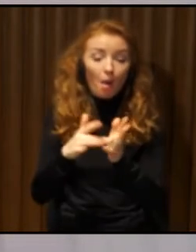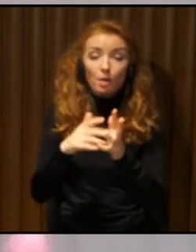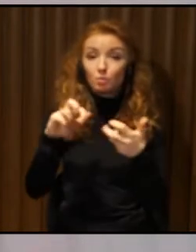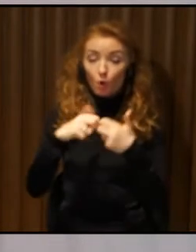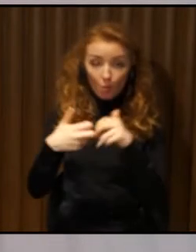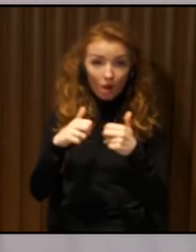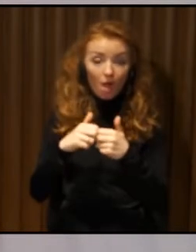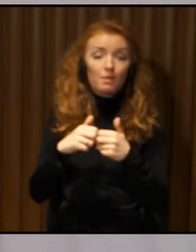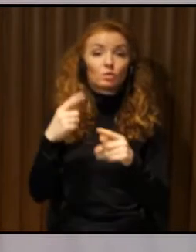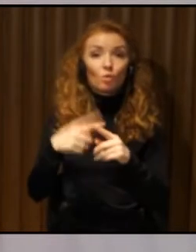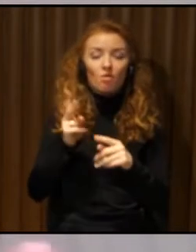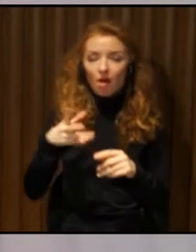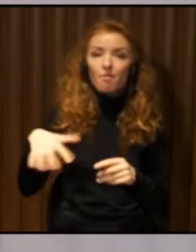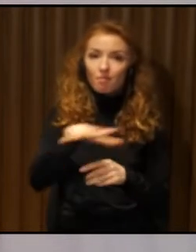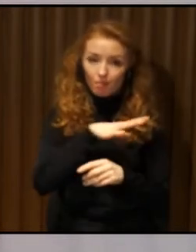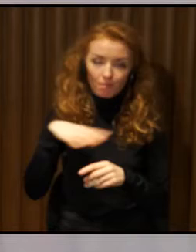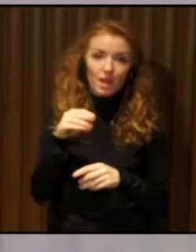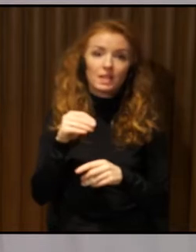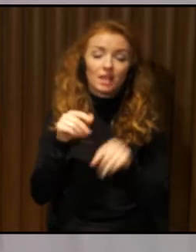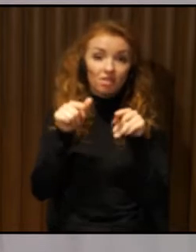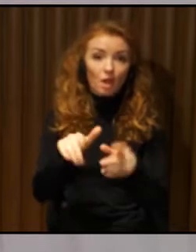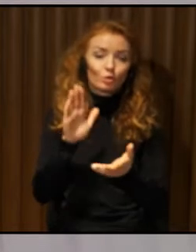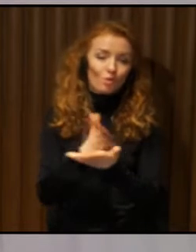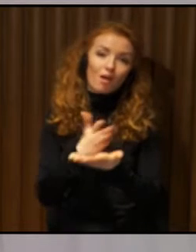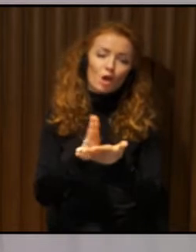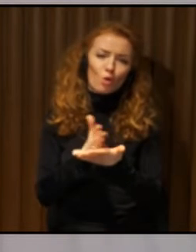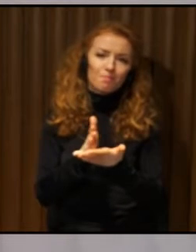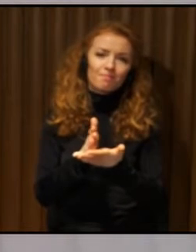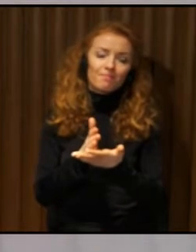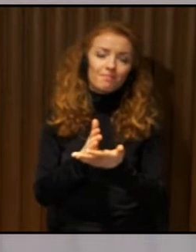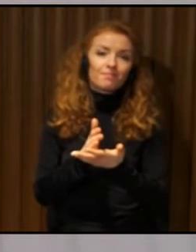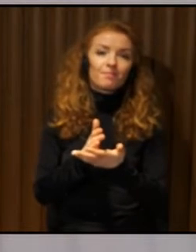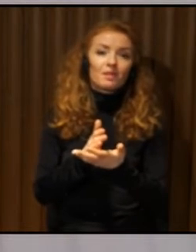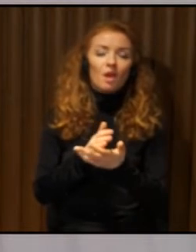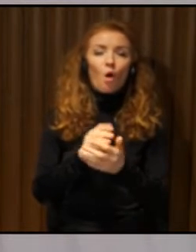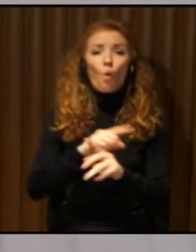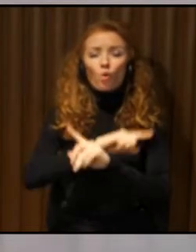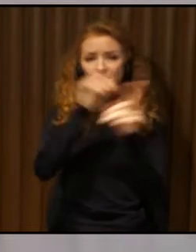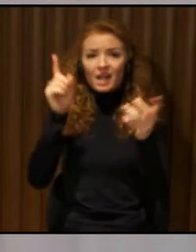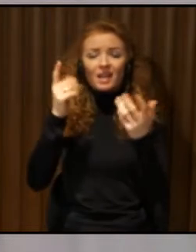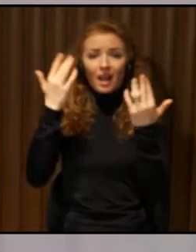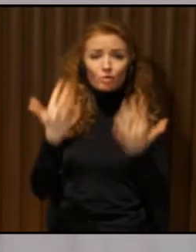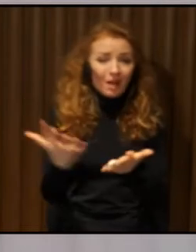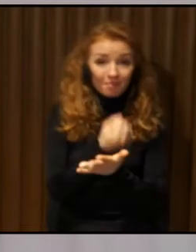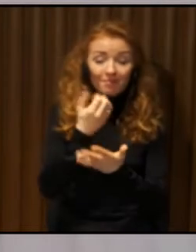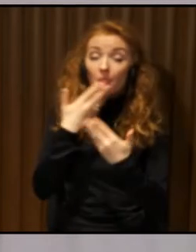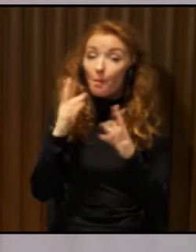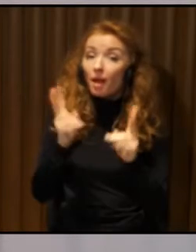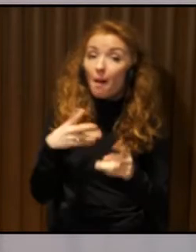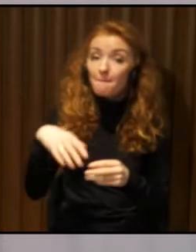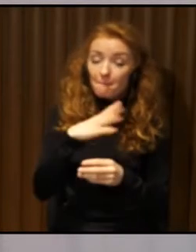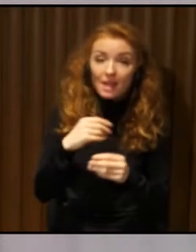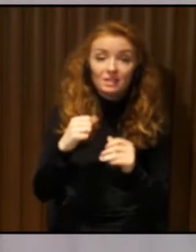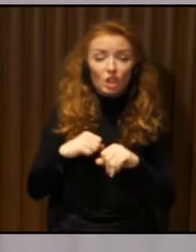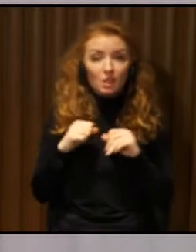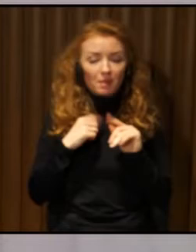like how we've, I wouldn't say we've solved the problem, but how we've made it much easier to navigate the system and the knock-on